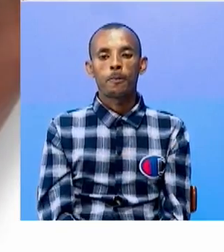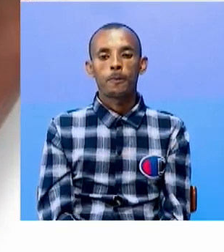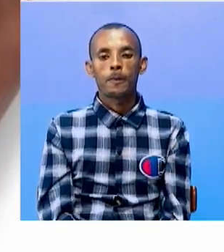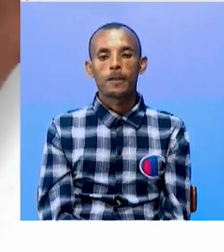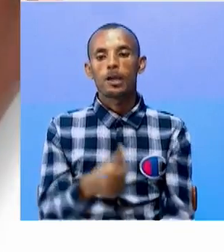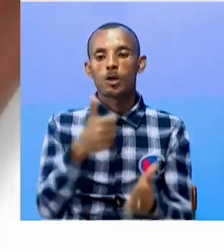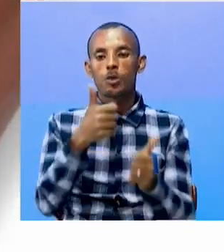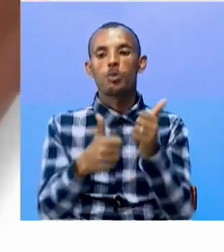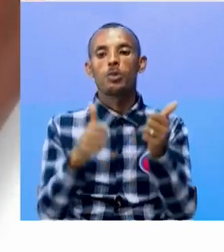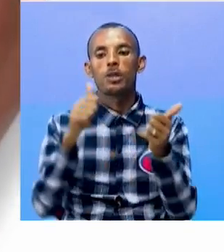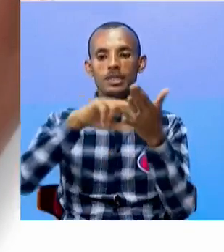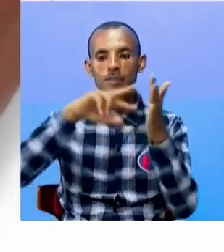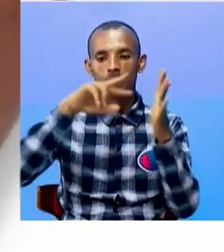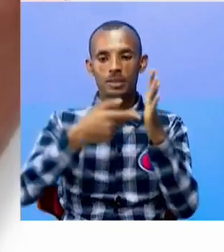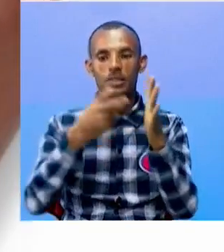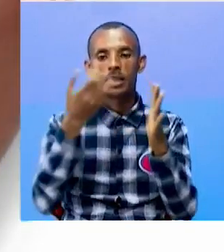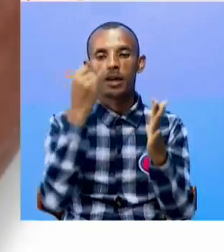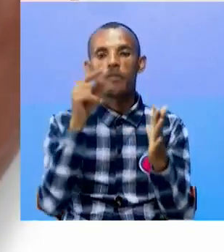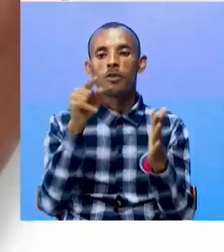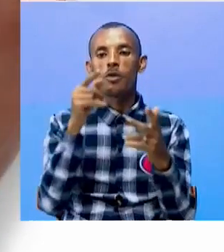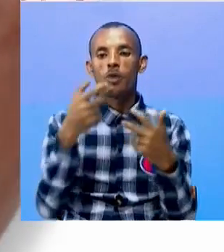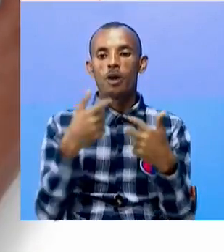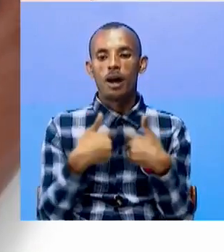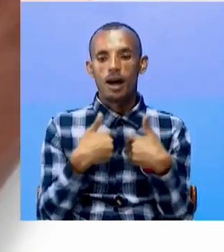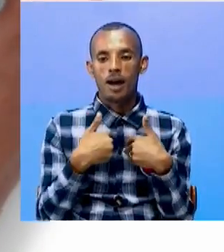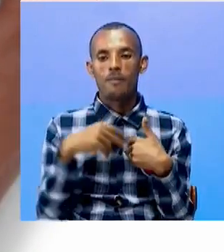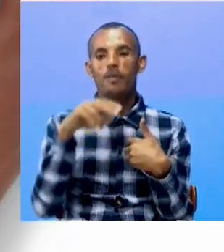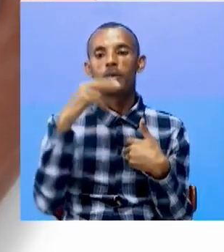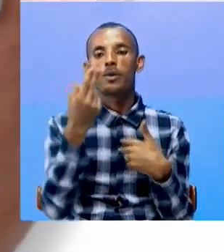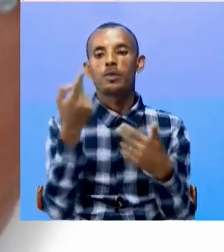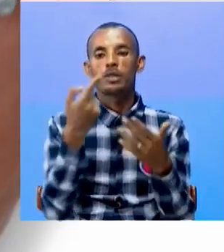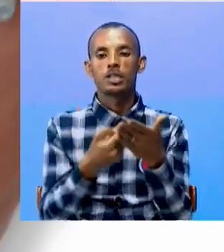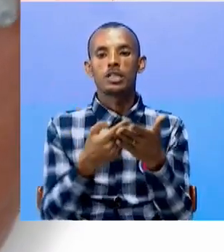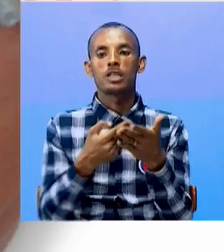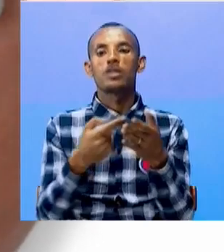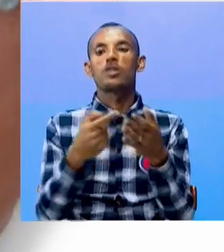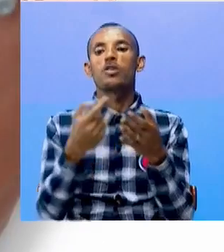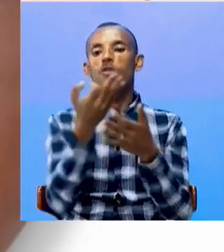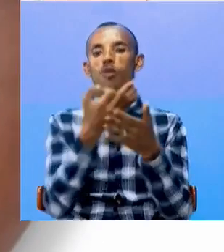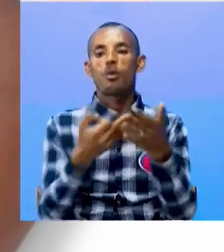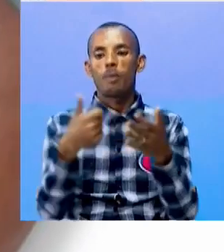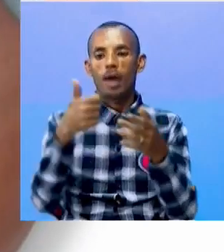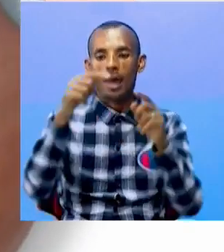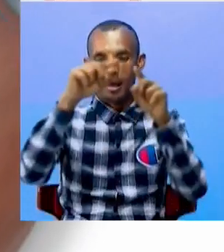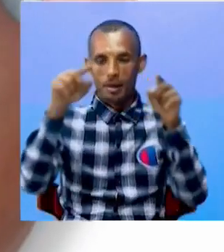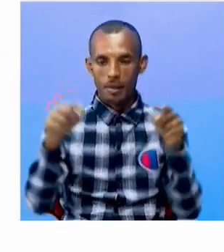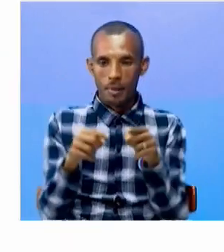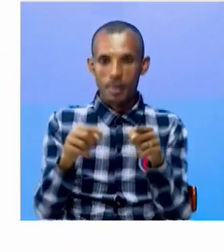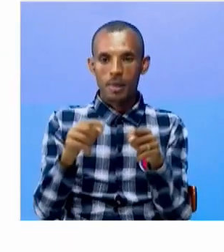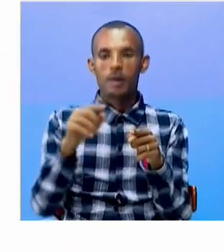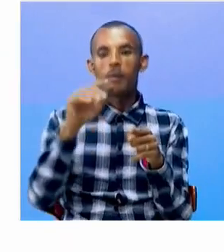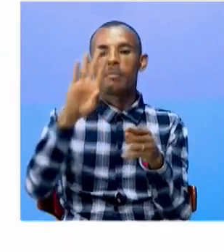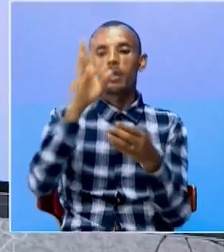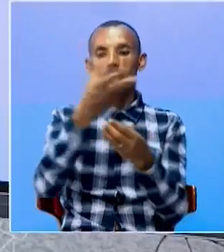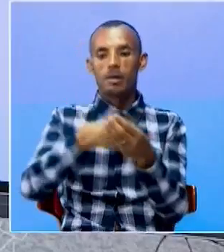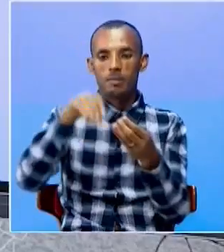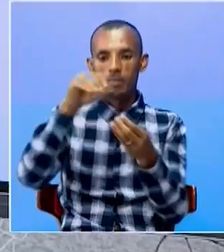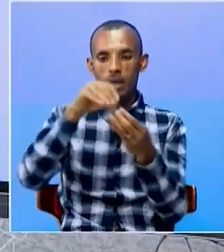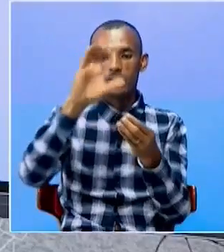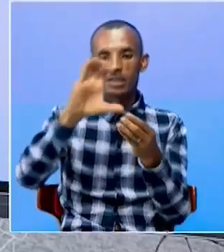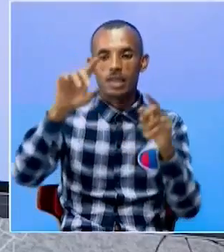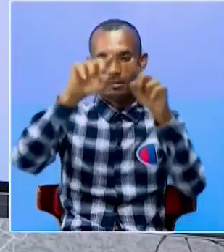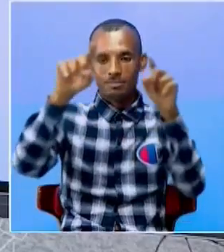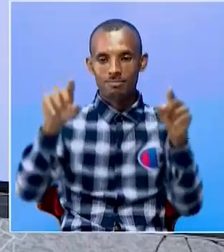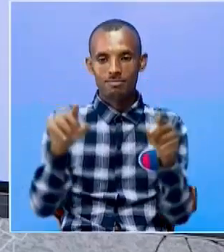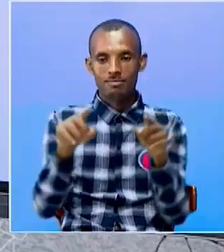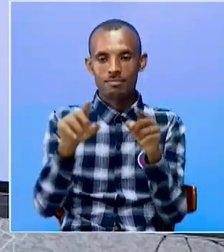which means if you have this form A into B plus C, using